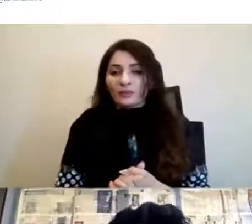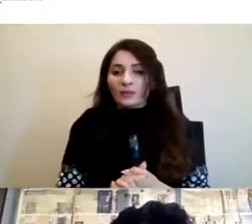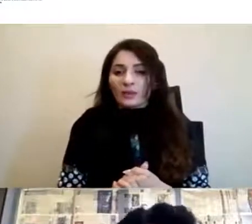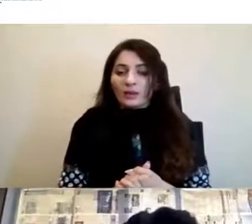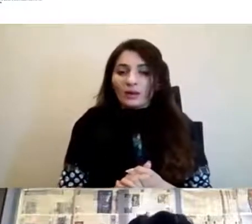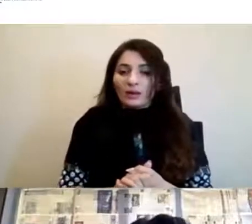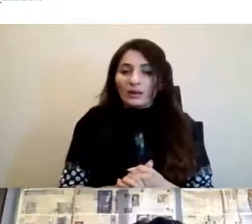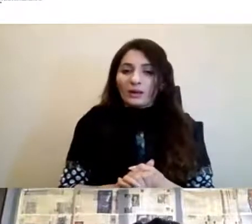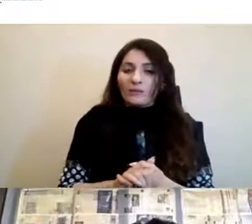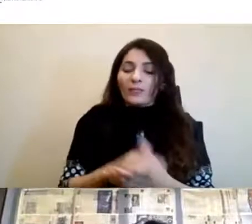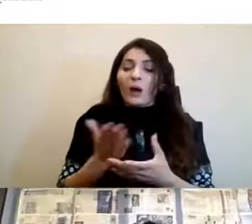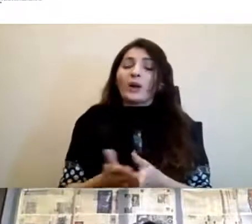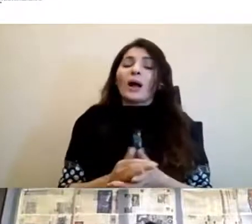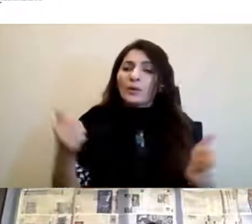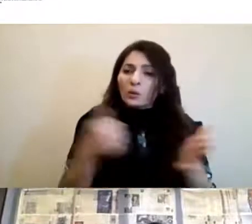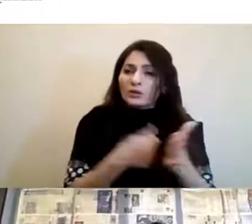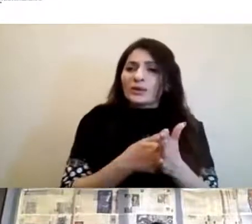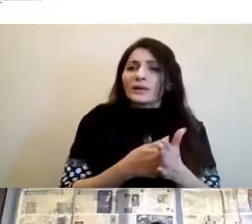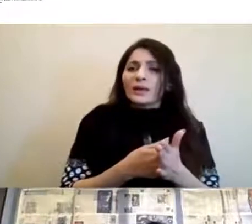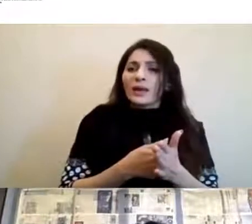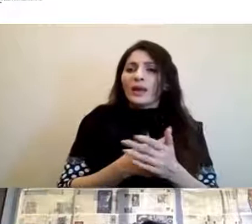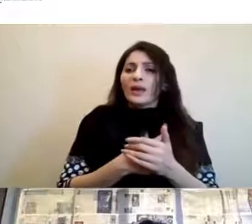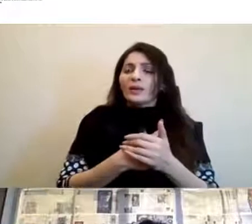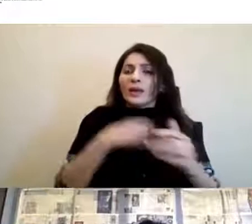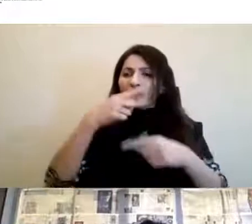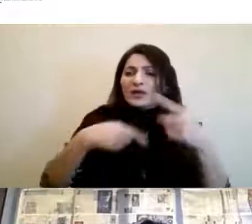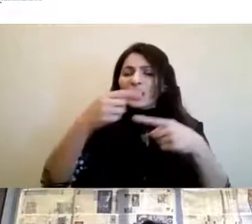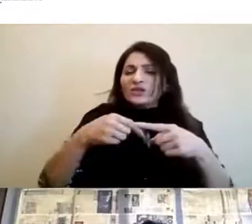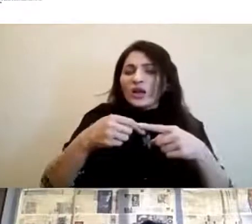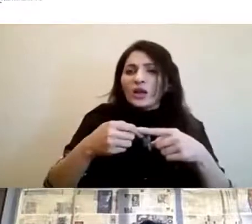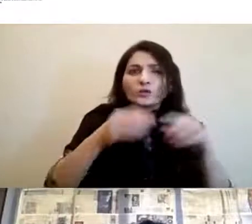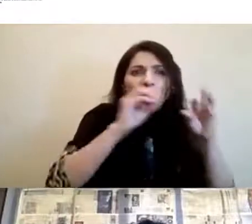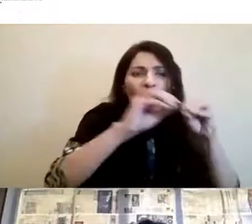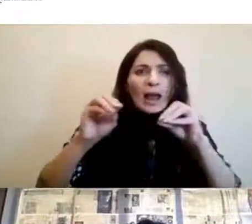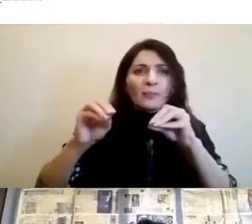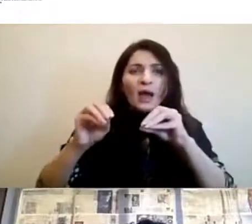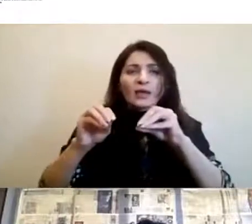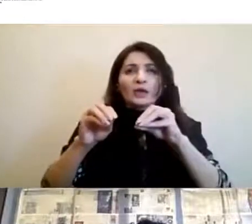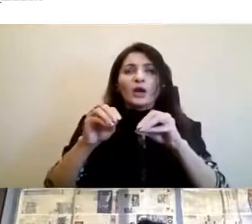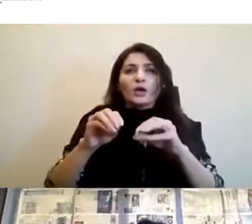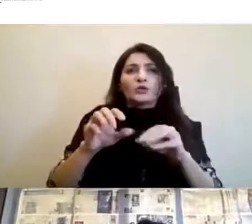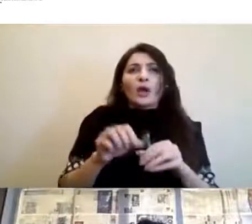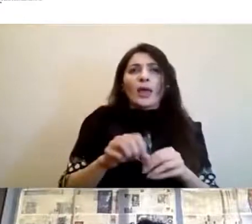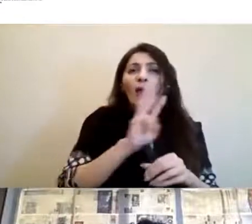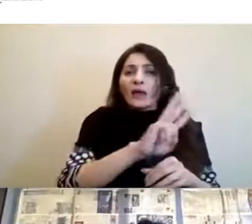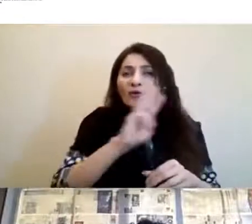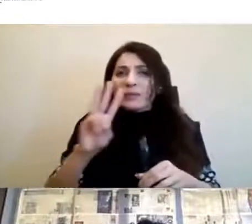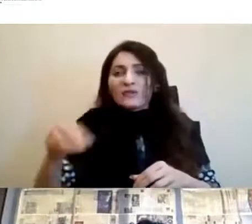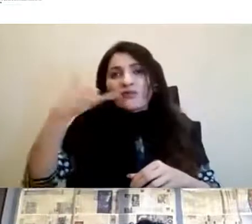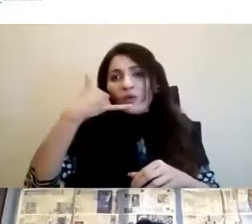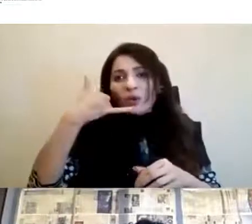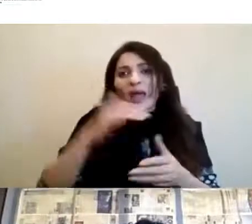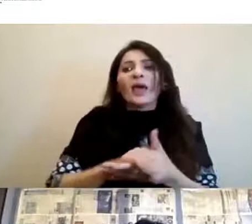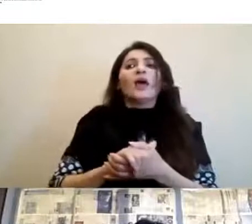Also, we are trying to make our national helpline inclusive and accessible for all. That is 333, by including text and